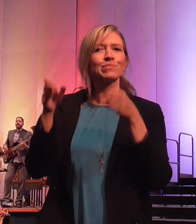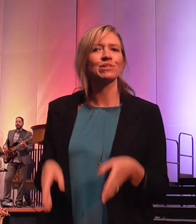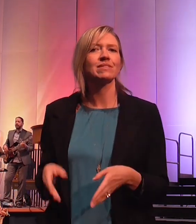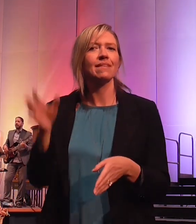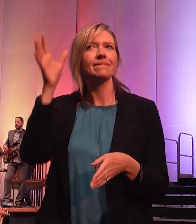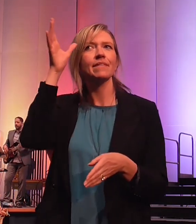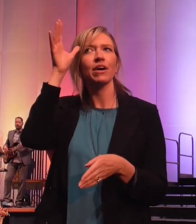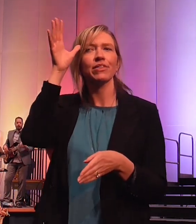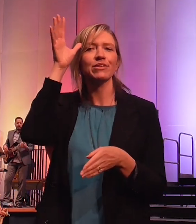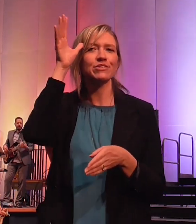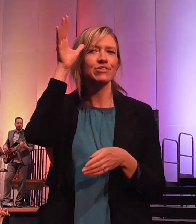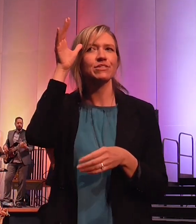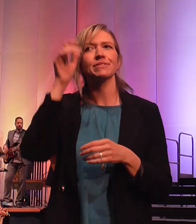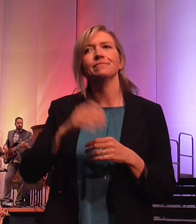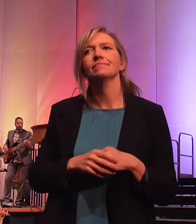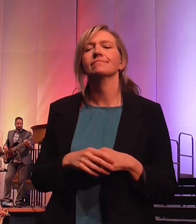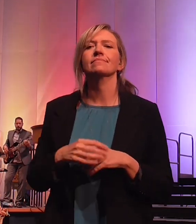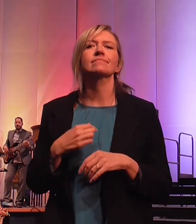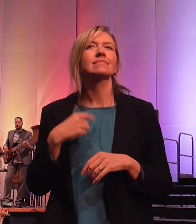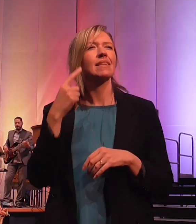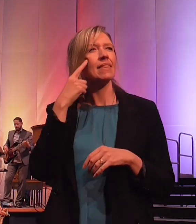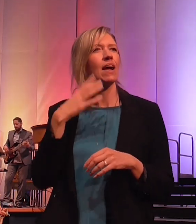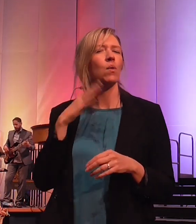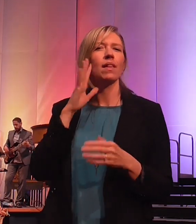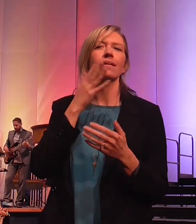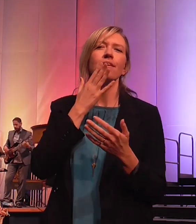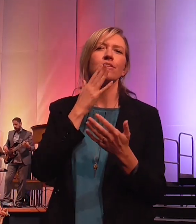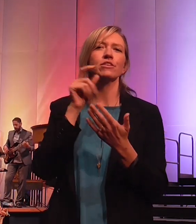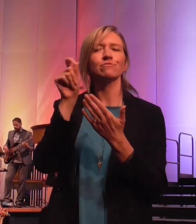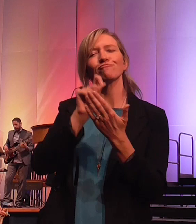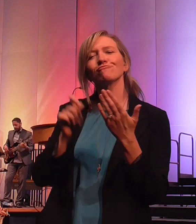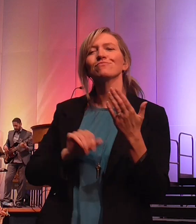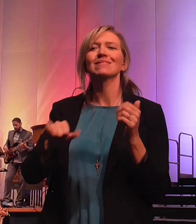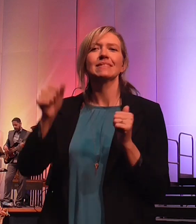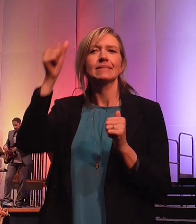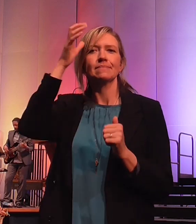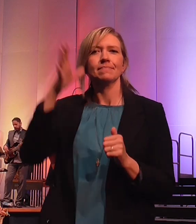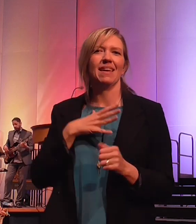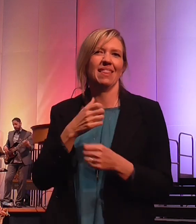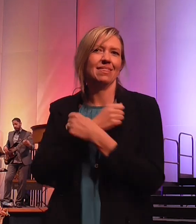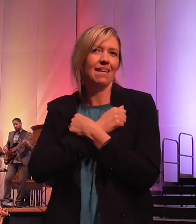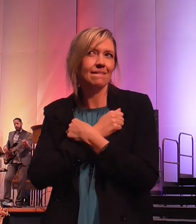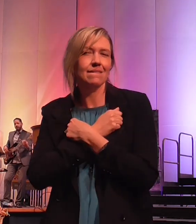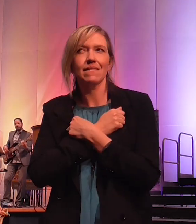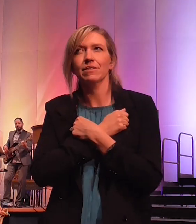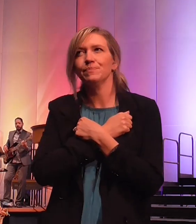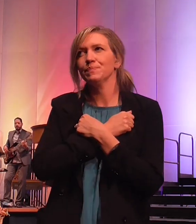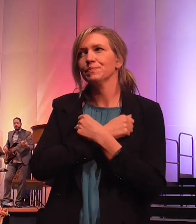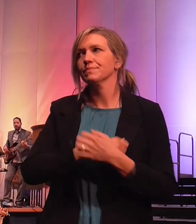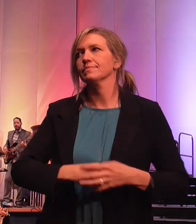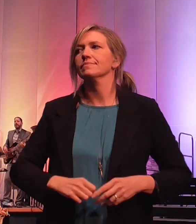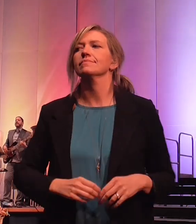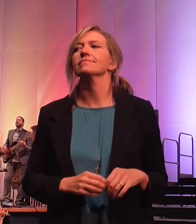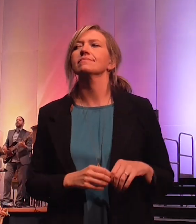him father. Color him father. I think I'll color this man love. Yes, I will. Color him